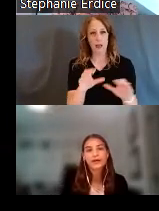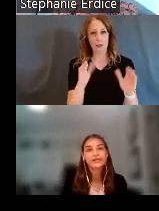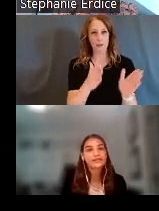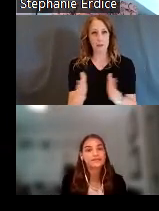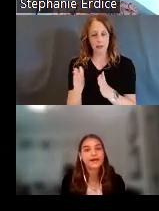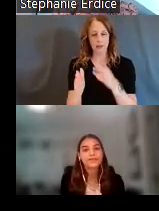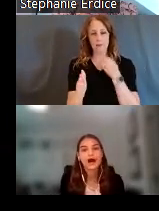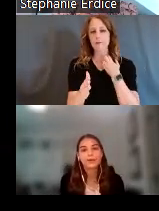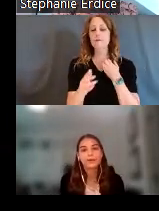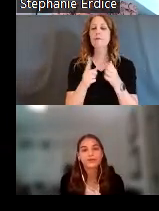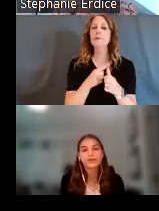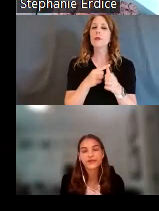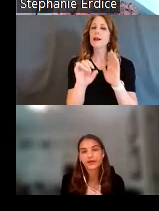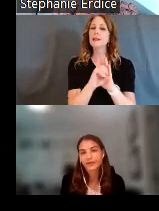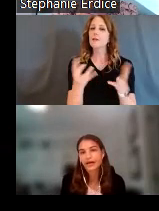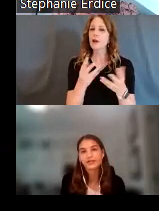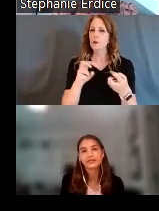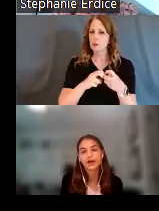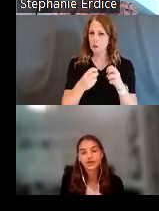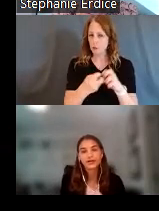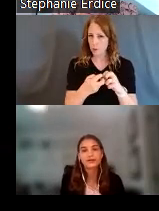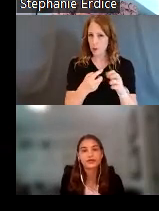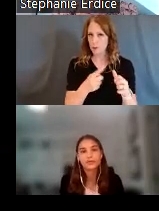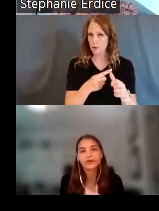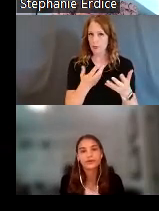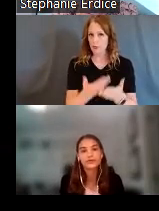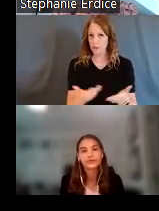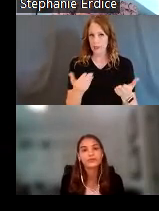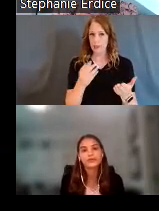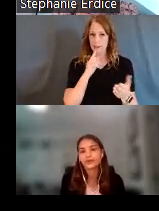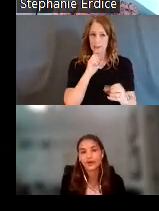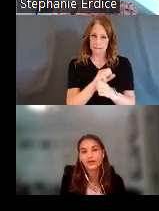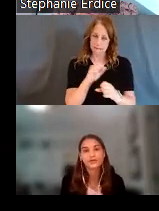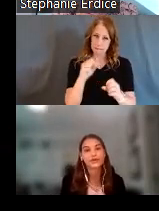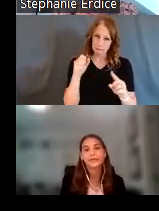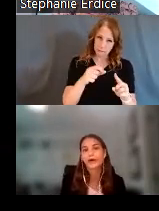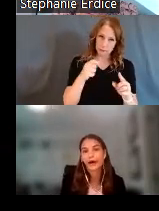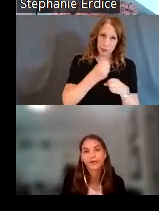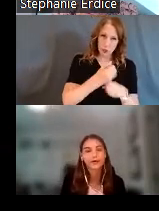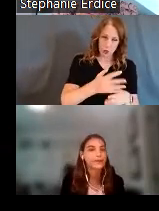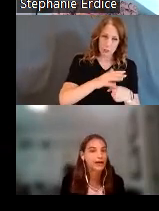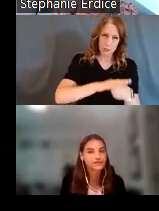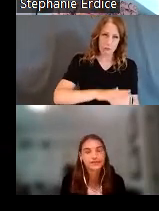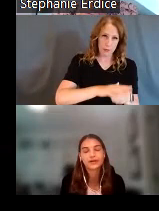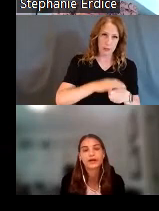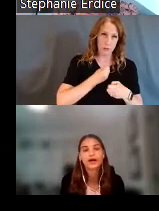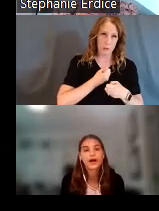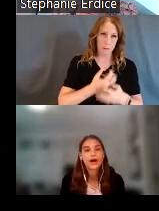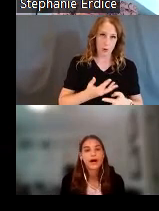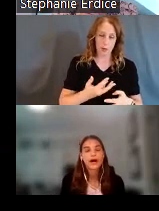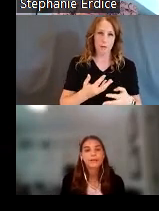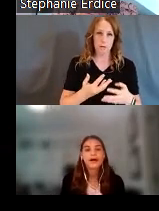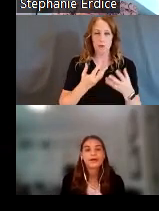out, you want to identify the problem. So the thing that is largely contributing to your stress or your burnout or compassion